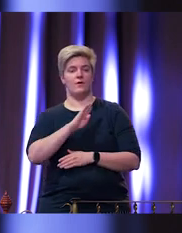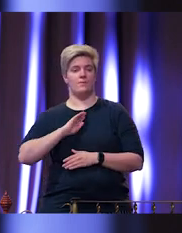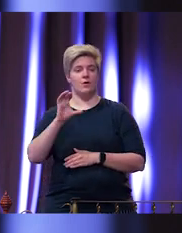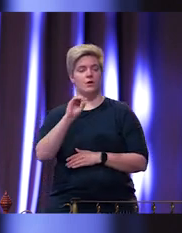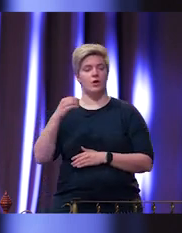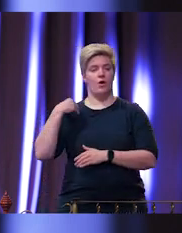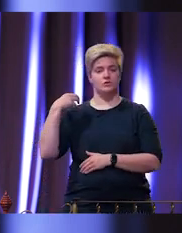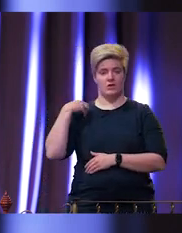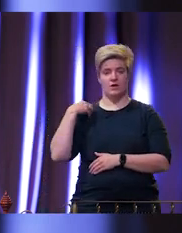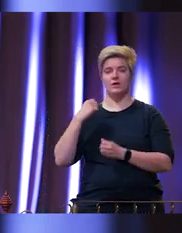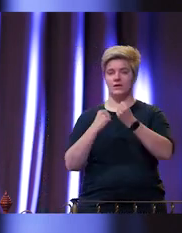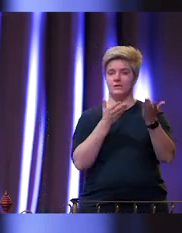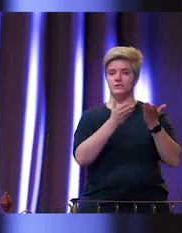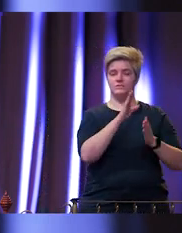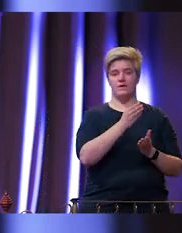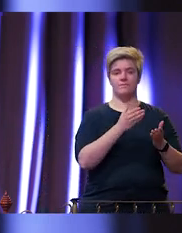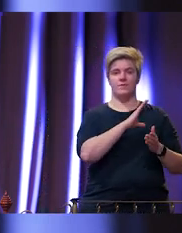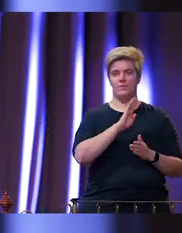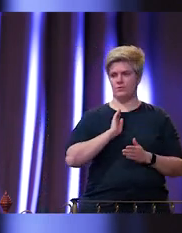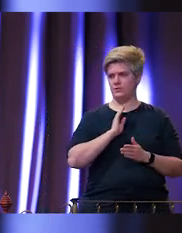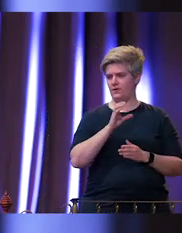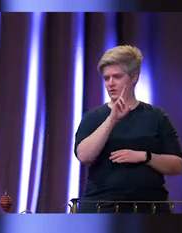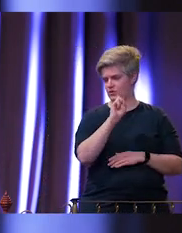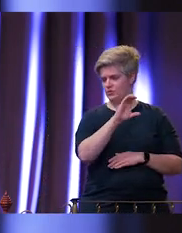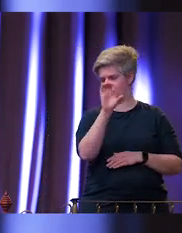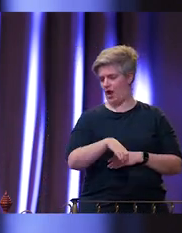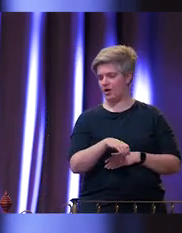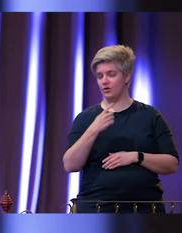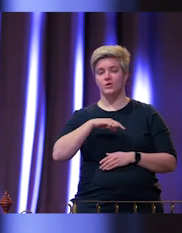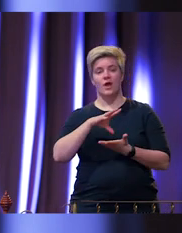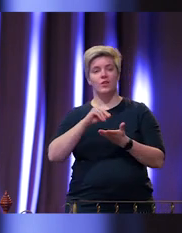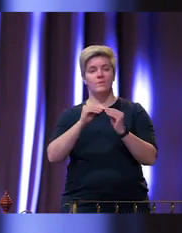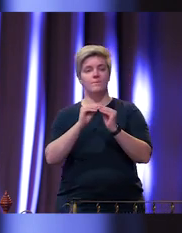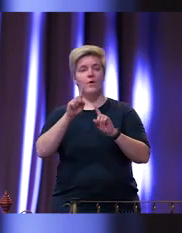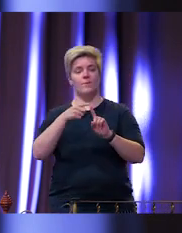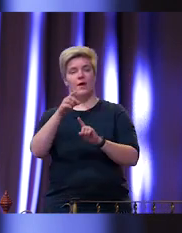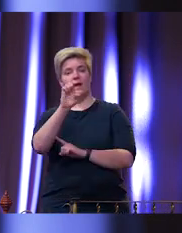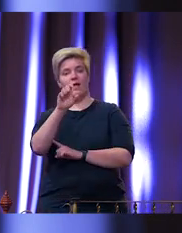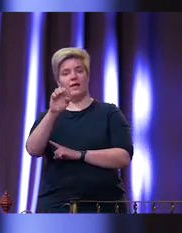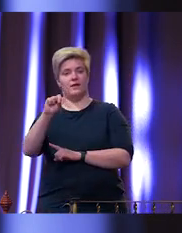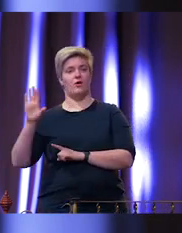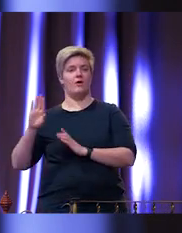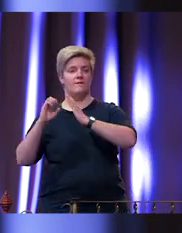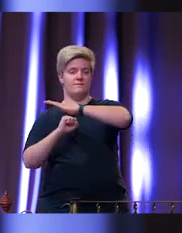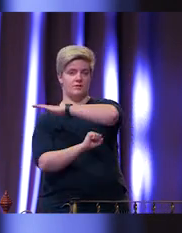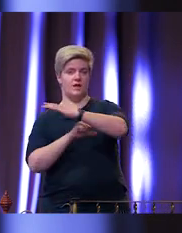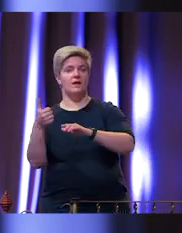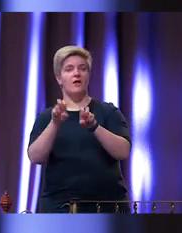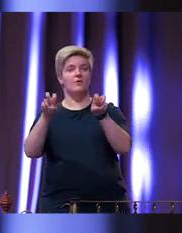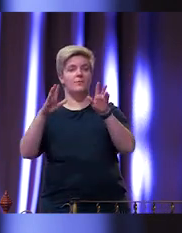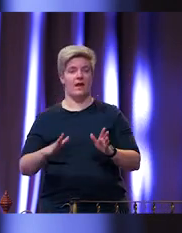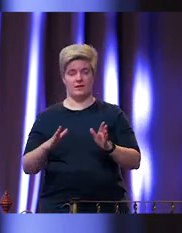serves on the board of Enrich Chicago. You can learn more about Ellen and the Donnelley Foundation, as well as her fellow panelists you're about to